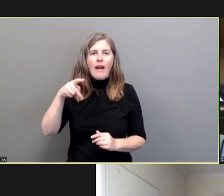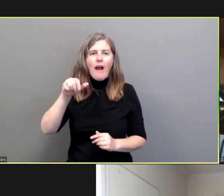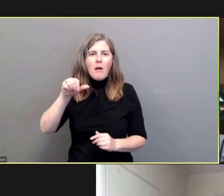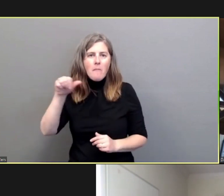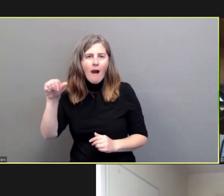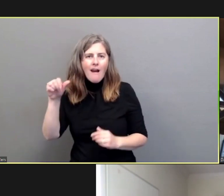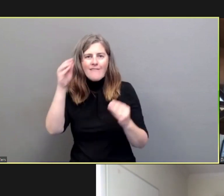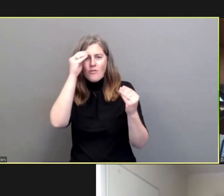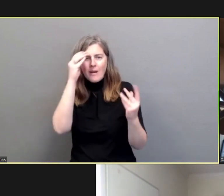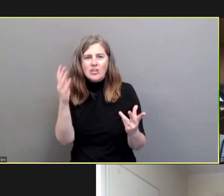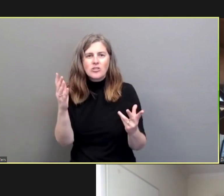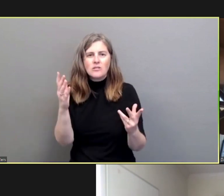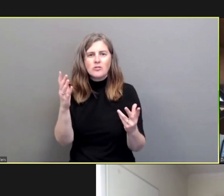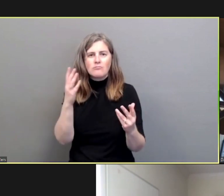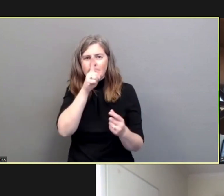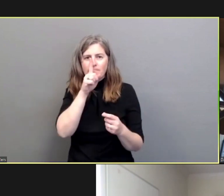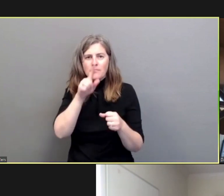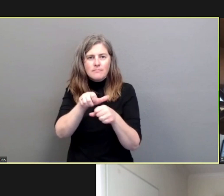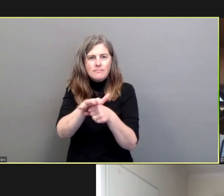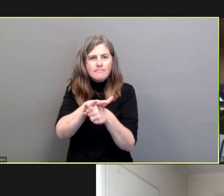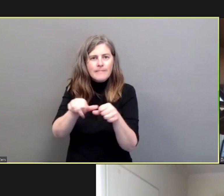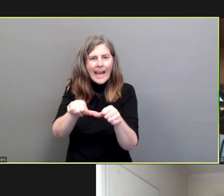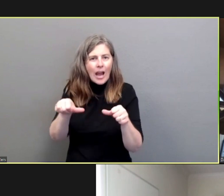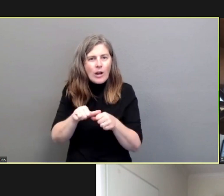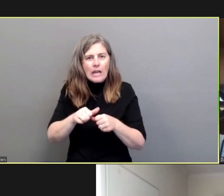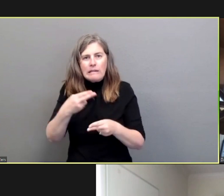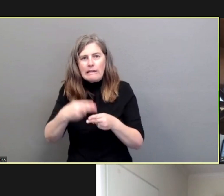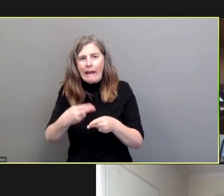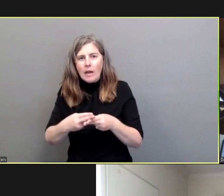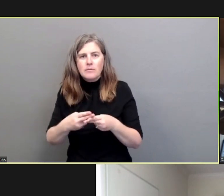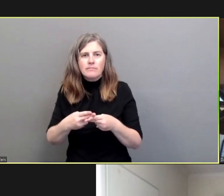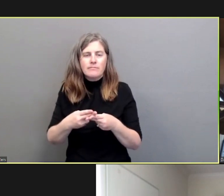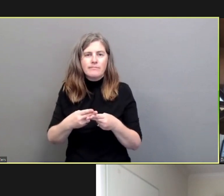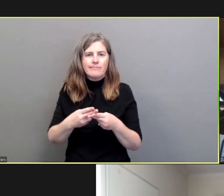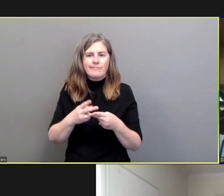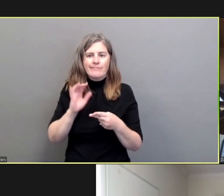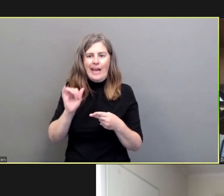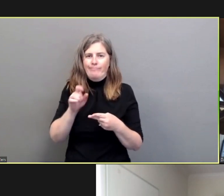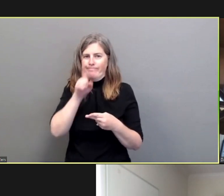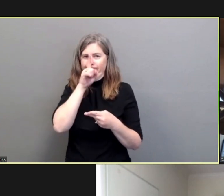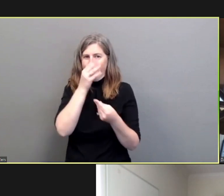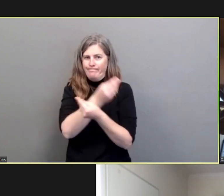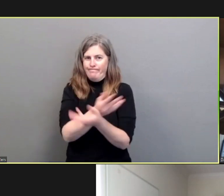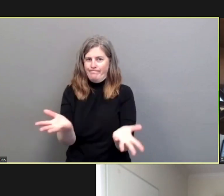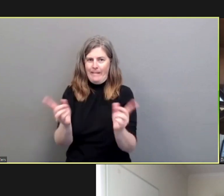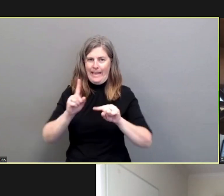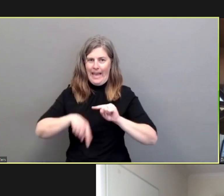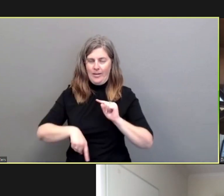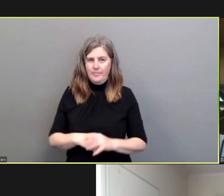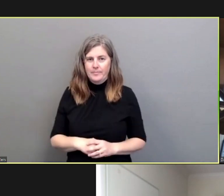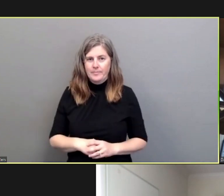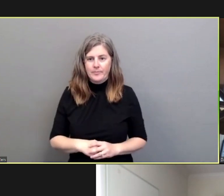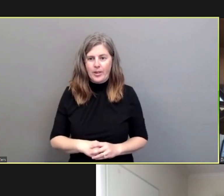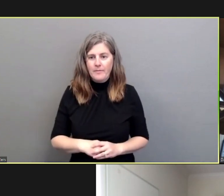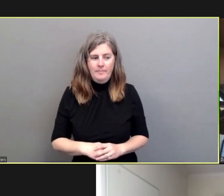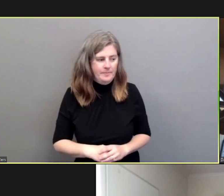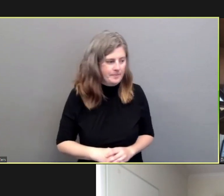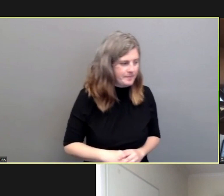even location and names aren't things we can release at the present time.